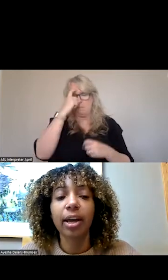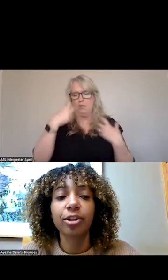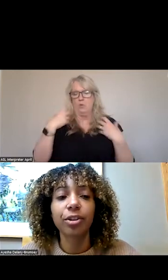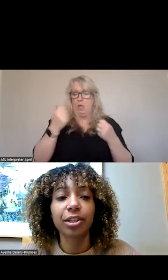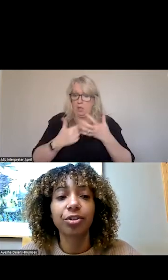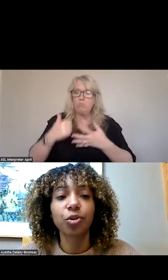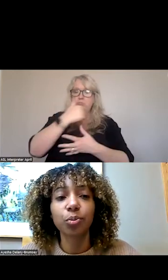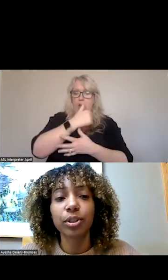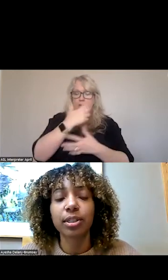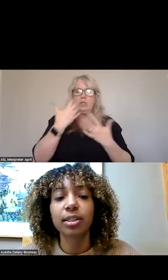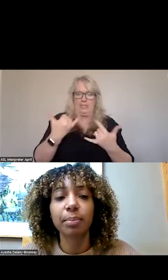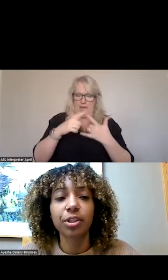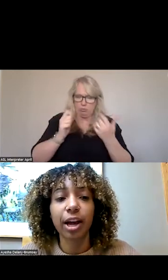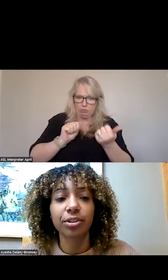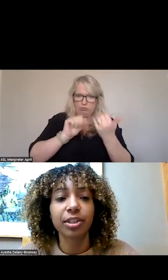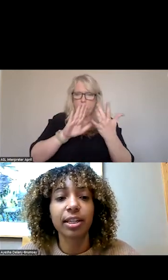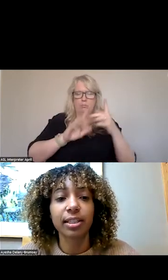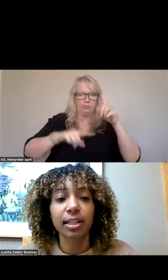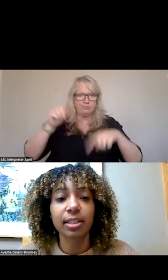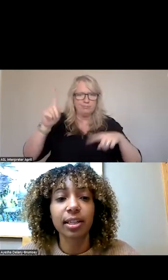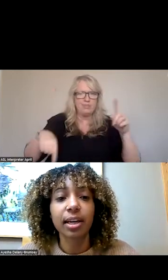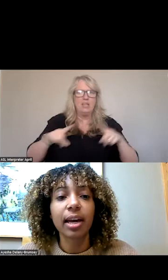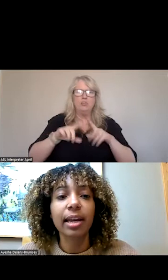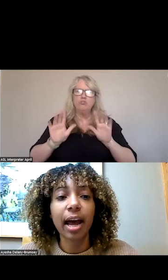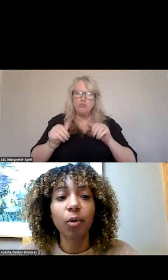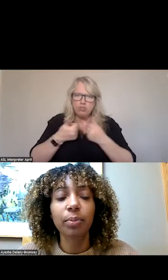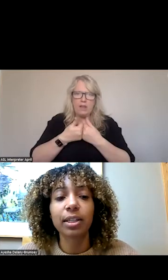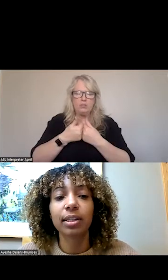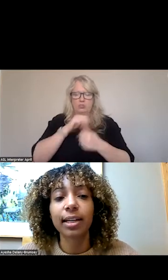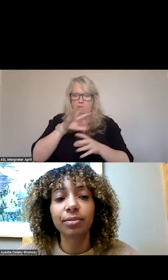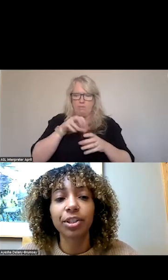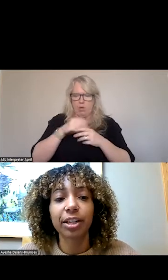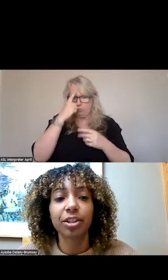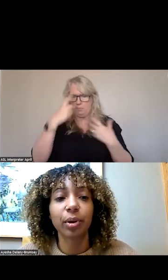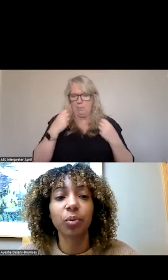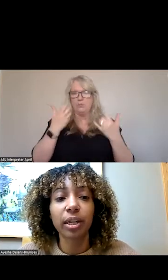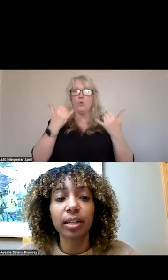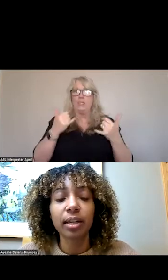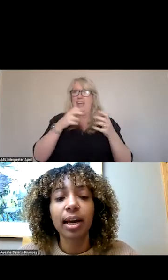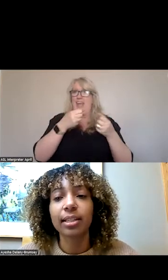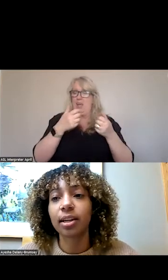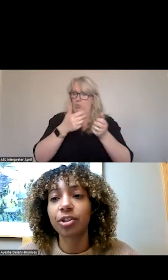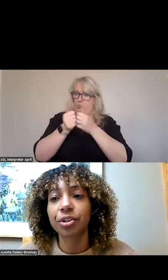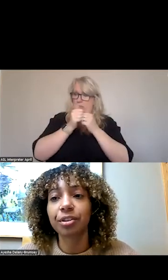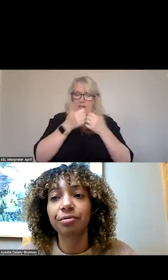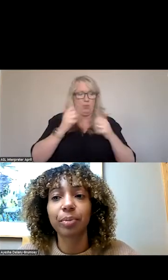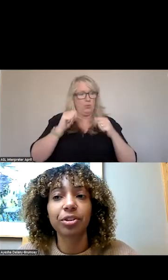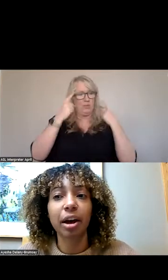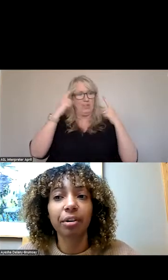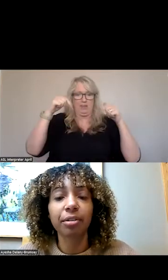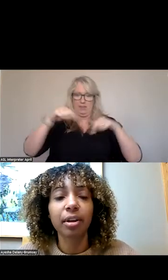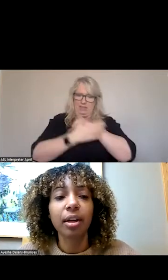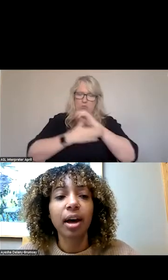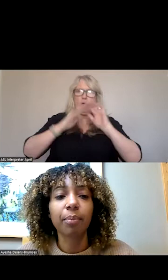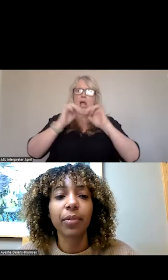priority and are addressing the numerous systemic challenges that exist. And now we must collectively change the way we, as a country, view